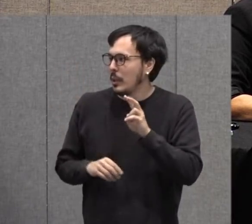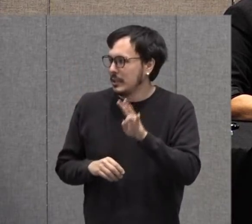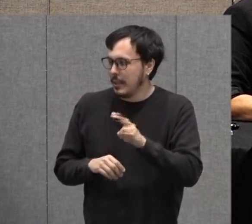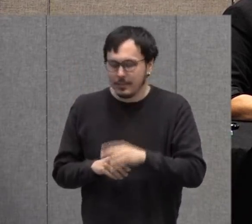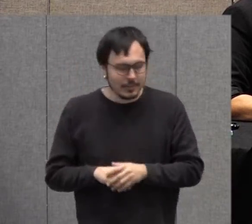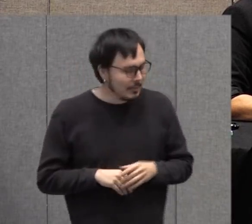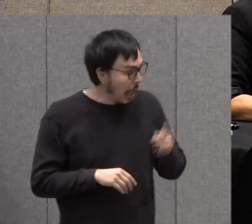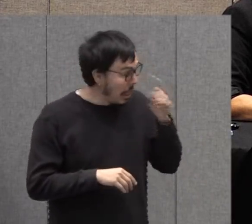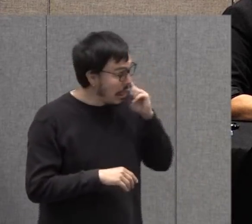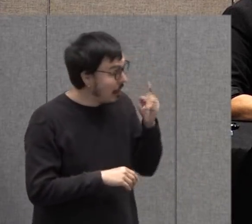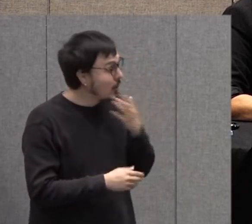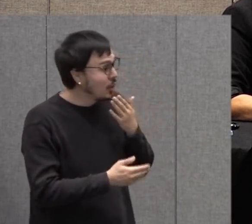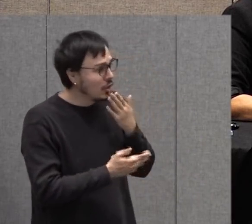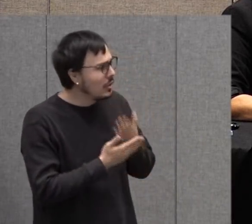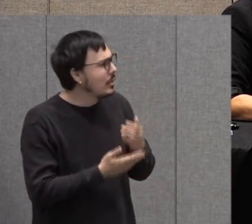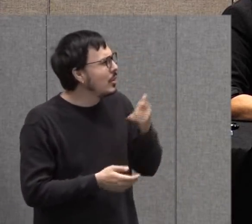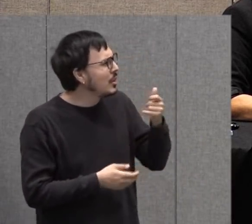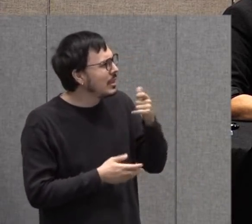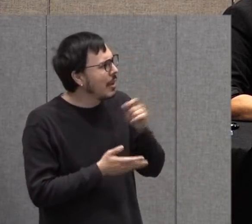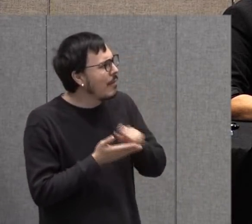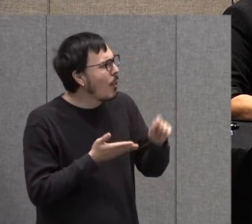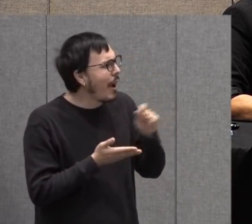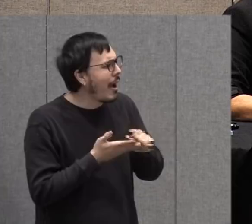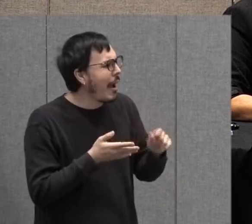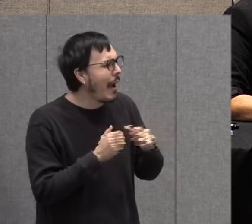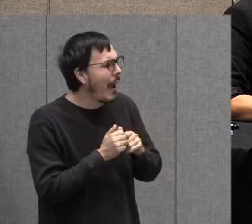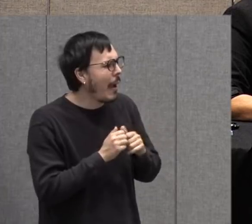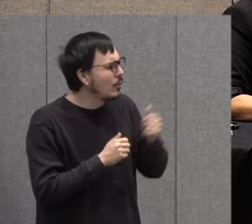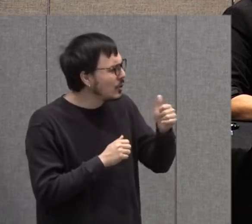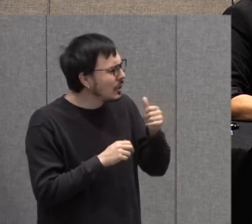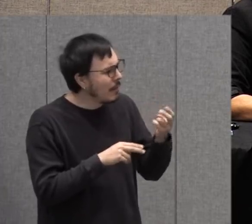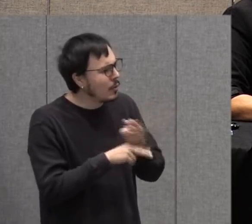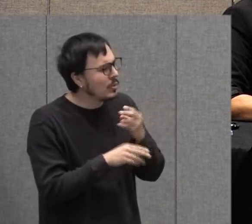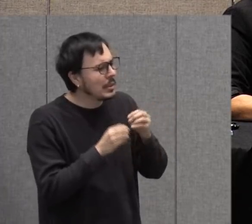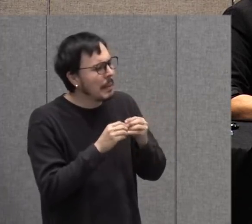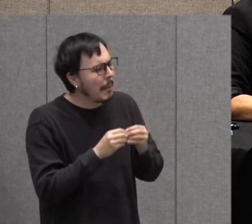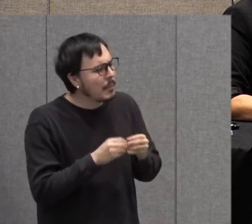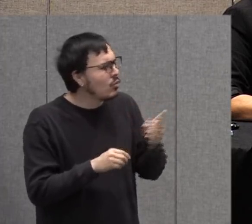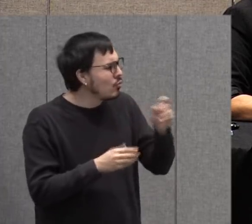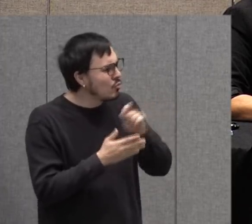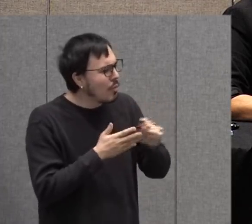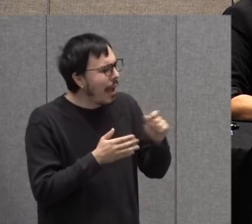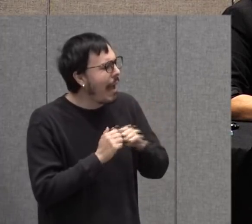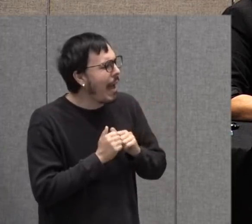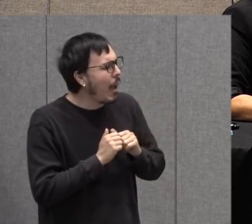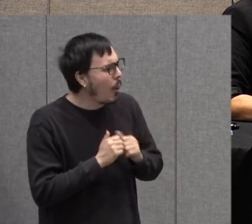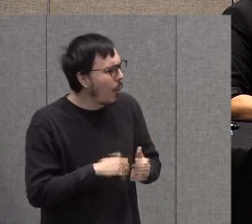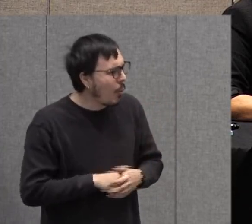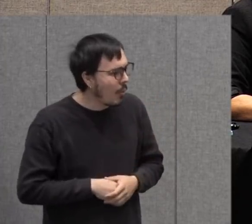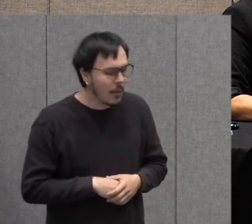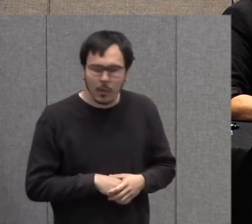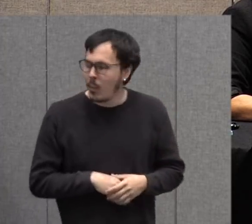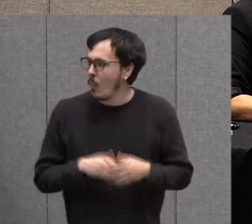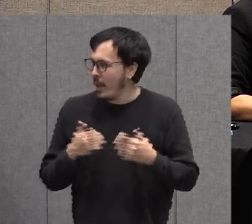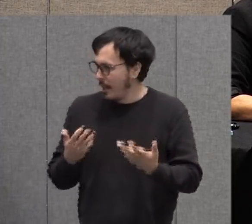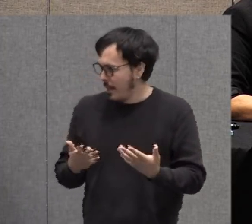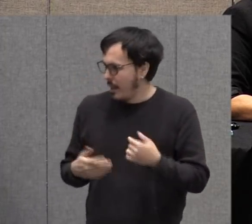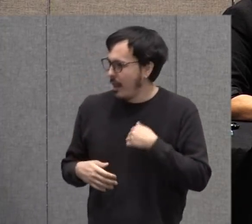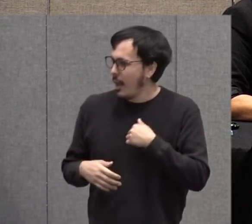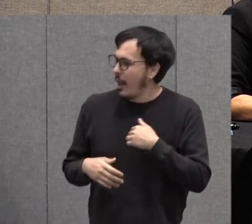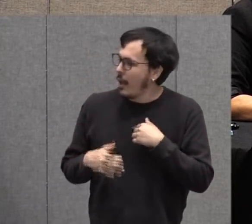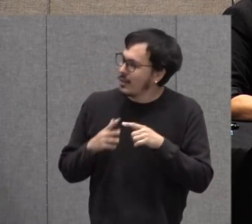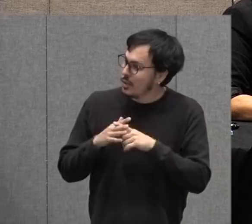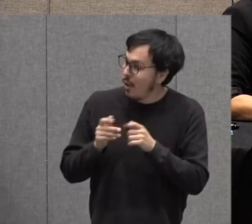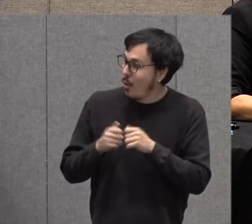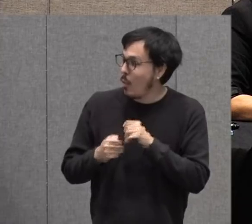think that's really good. So how would you write that? If you were going to actually use numbers, how would you write it? Well, I started with